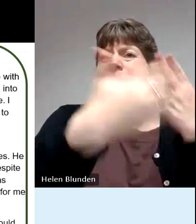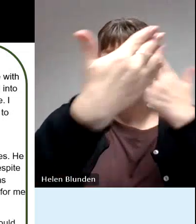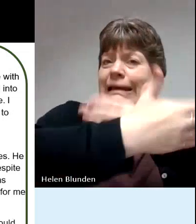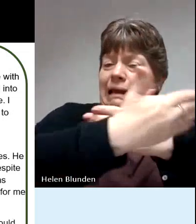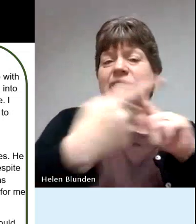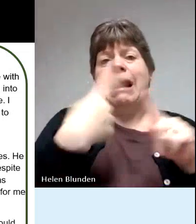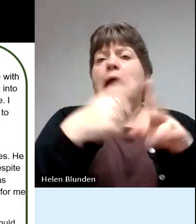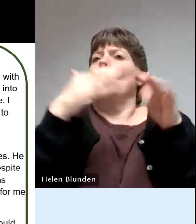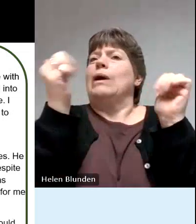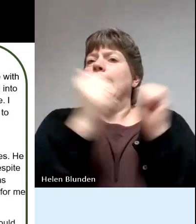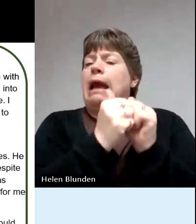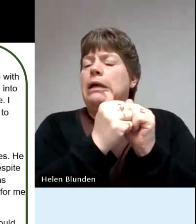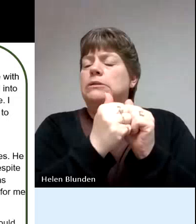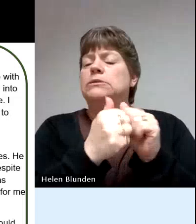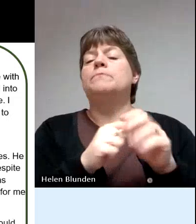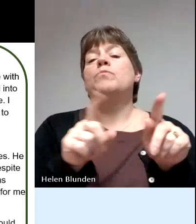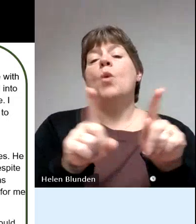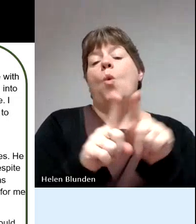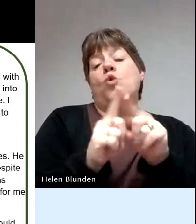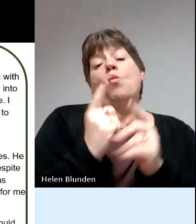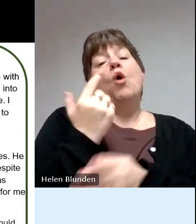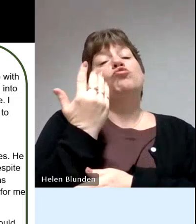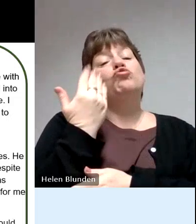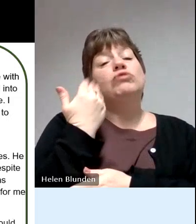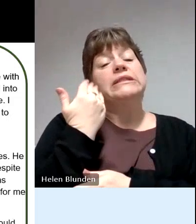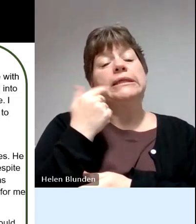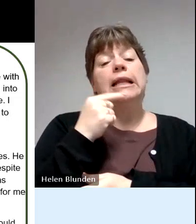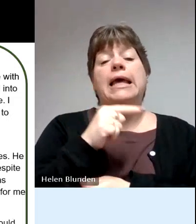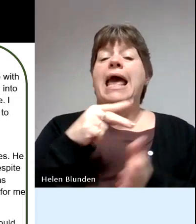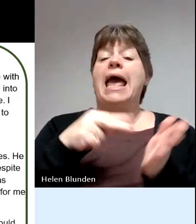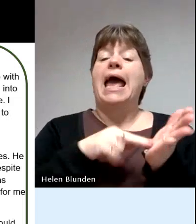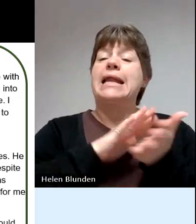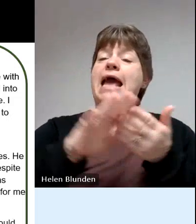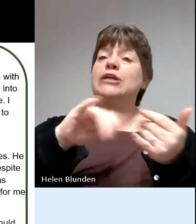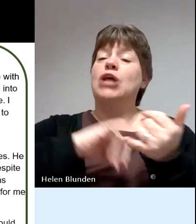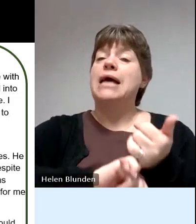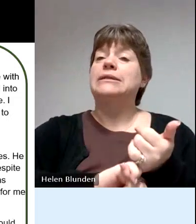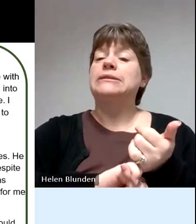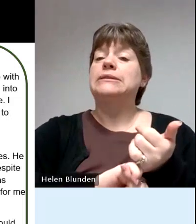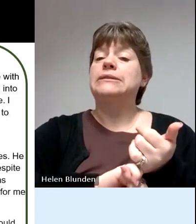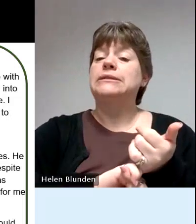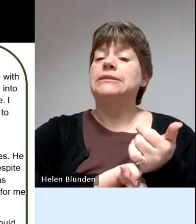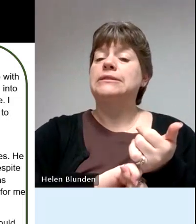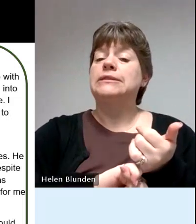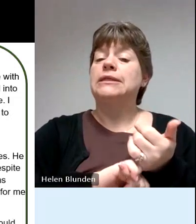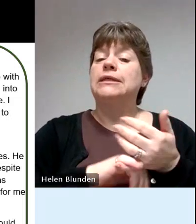weekends. More formally recently, the NHS has